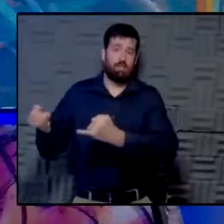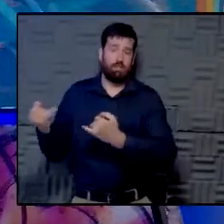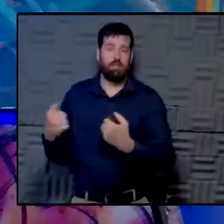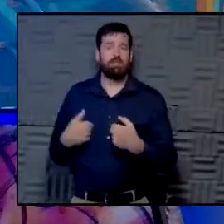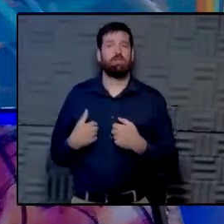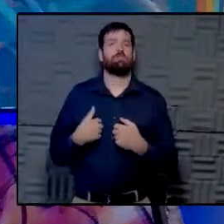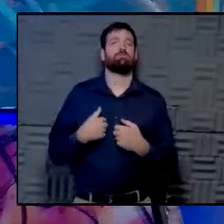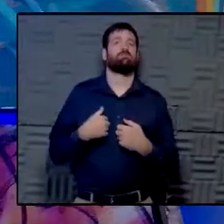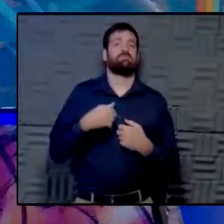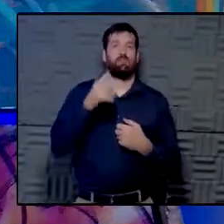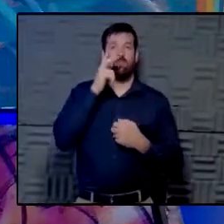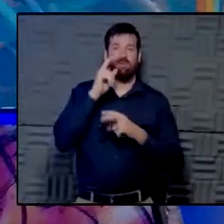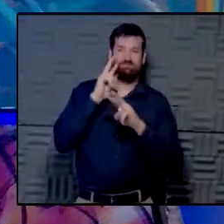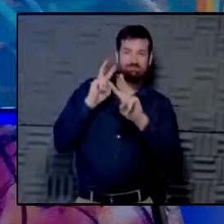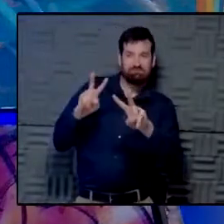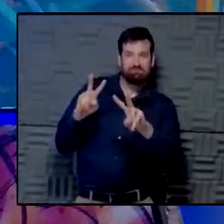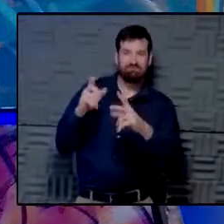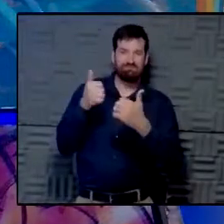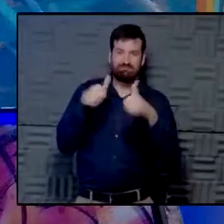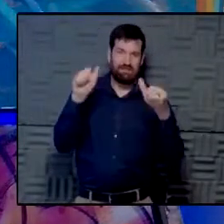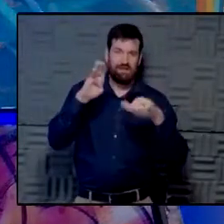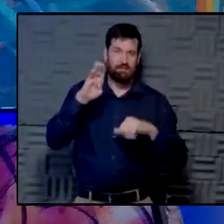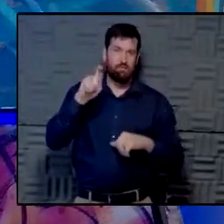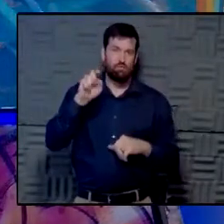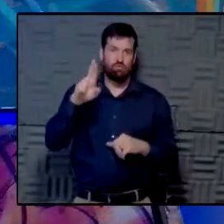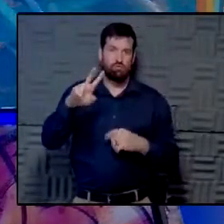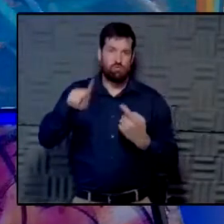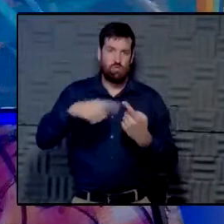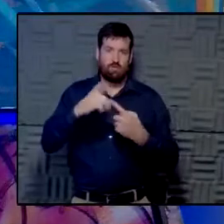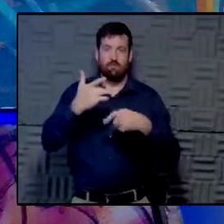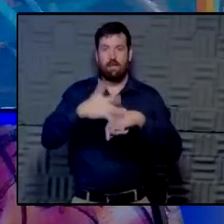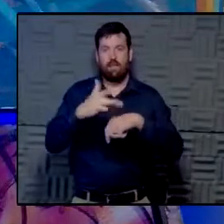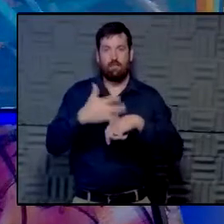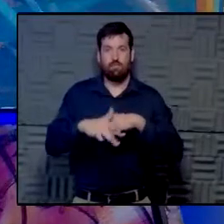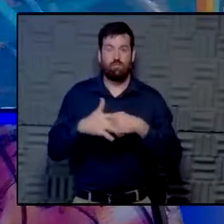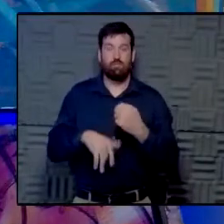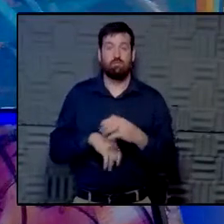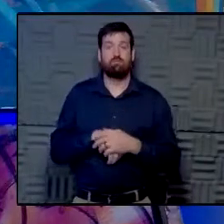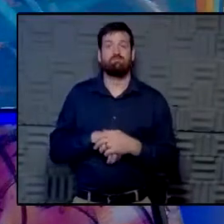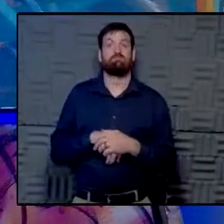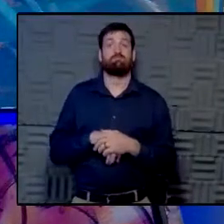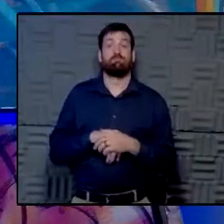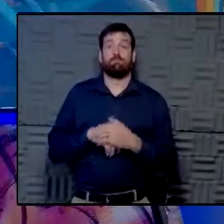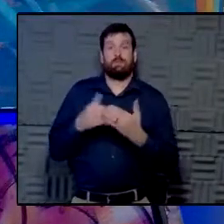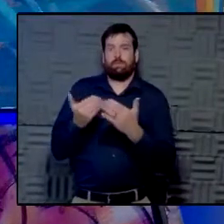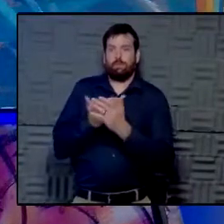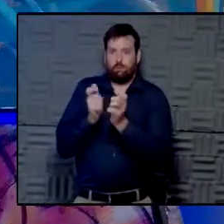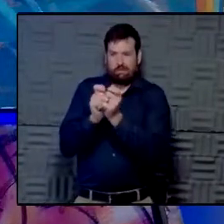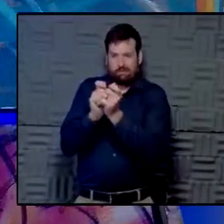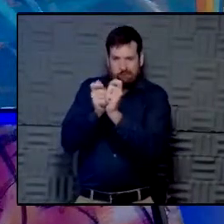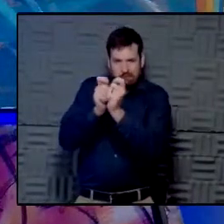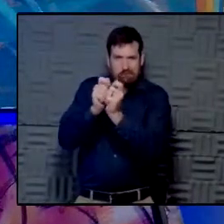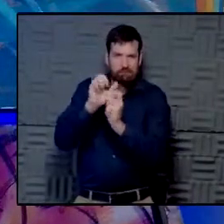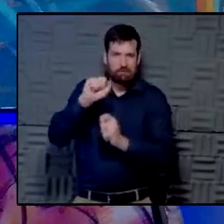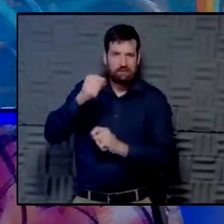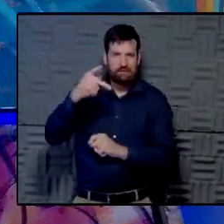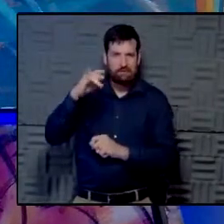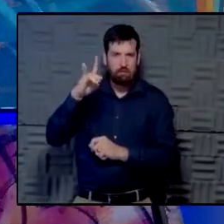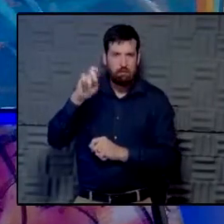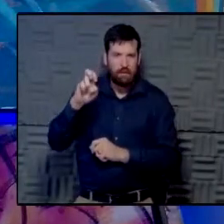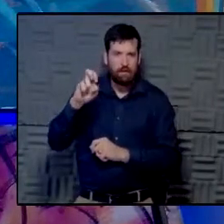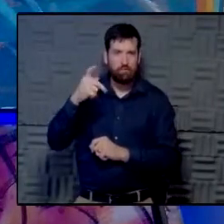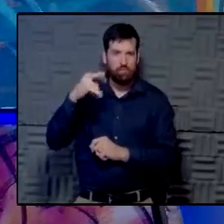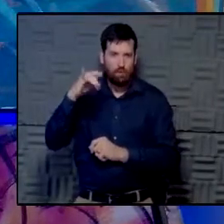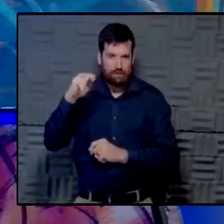be looking forward to any booster vaccine with those pivoted spike proteins. The spike, we know